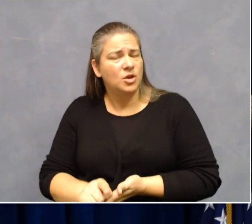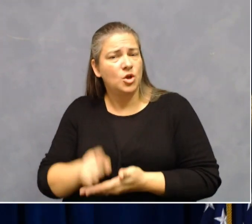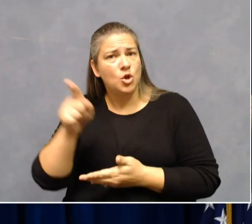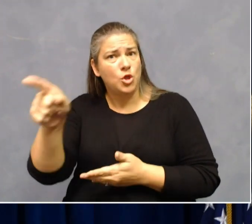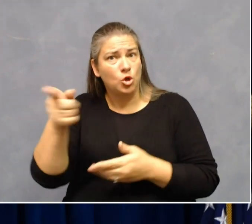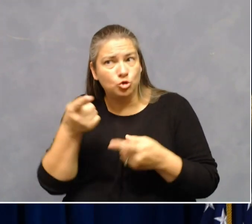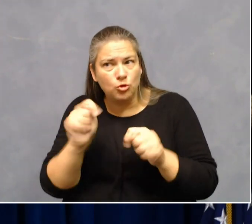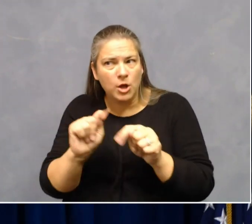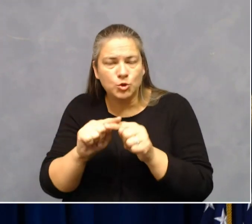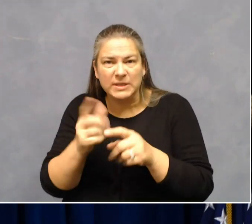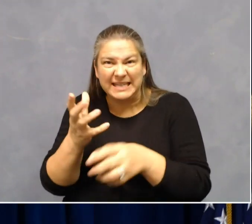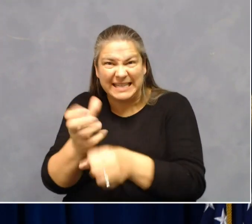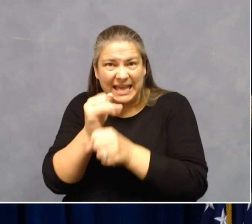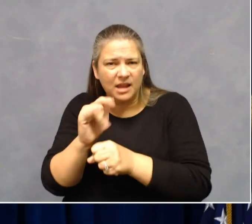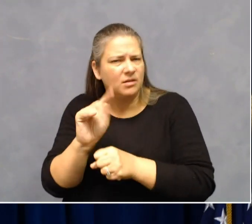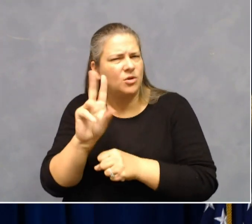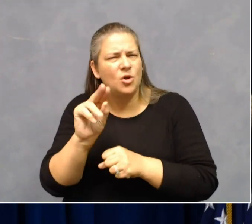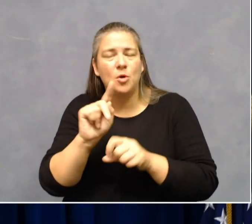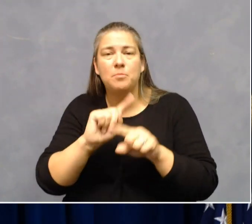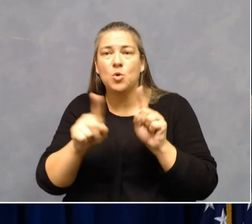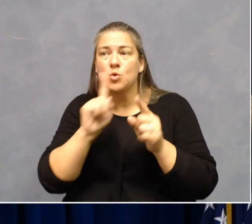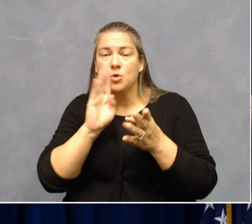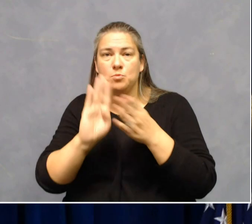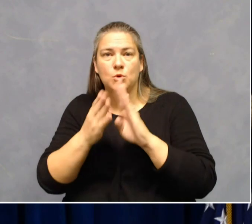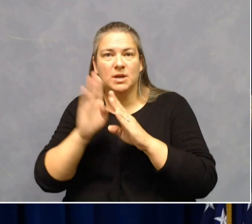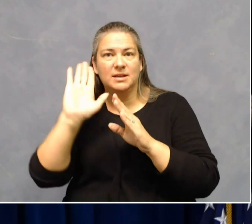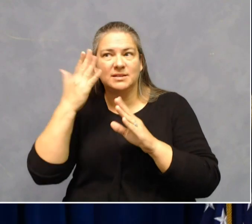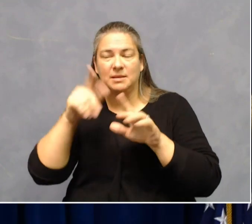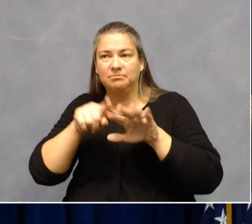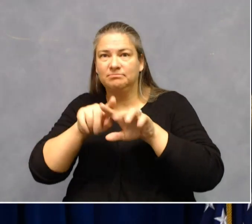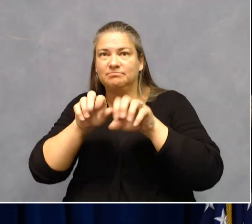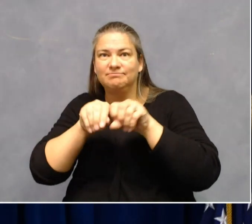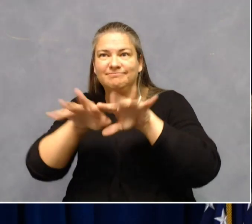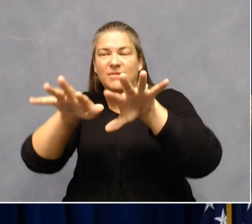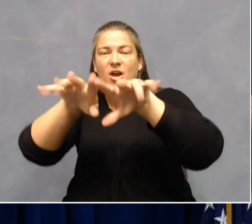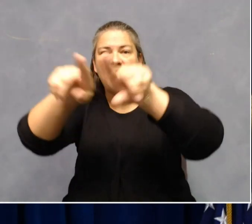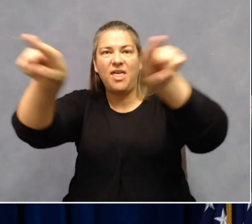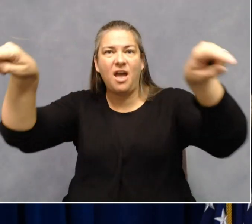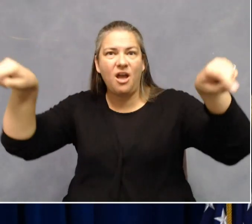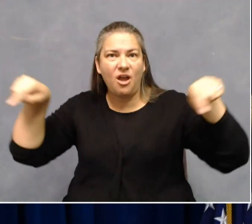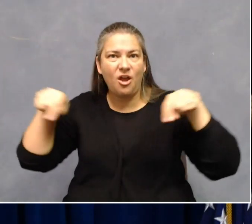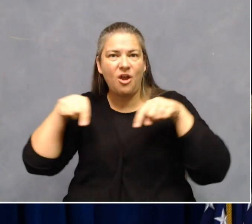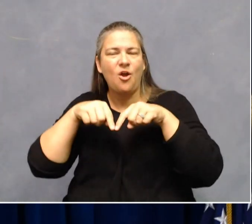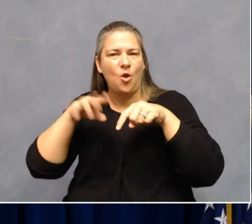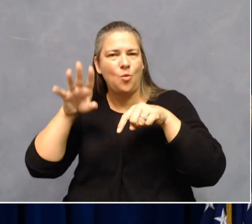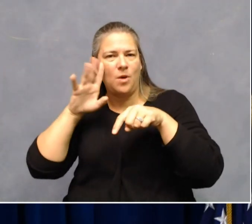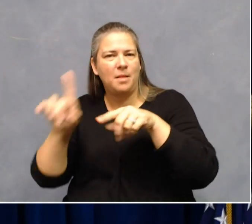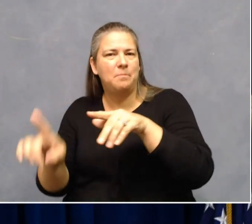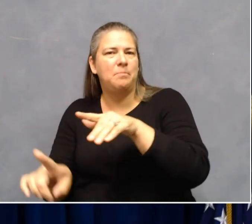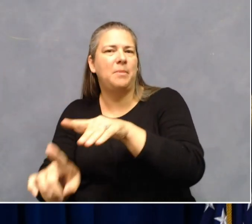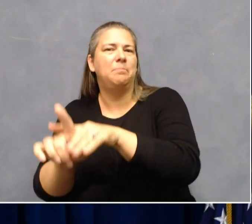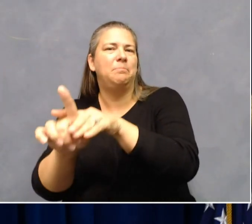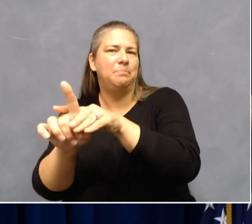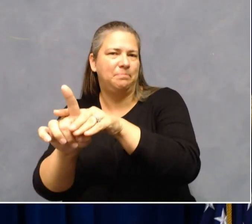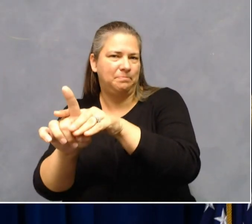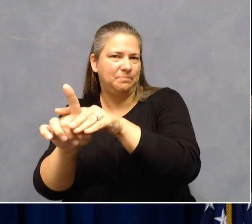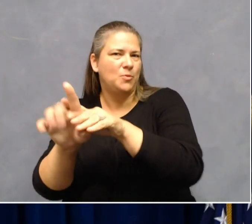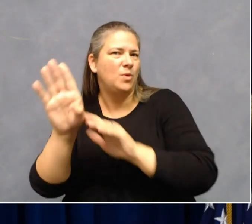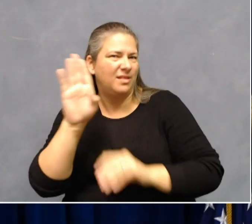there is that much virus in the community, it finds its way in these facilities. We want to